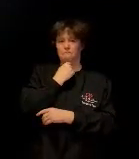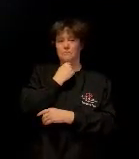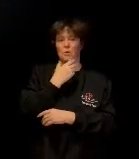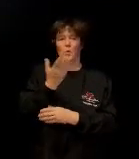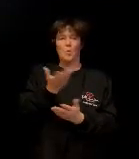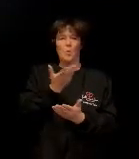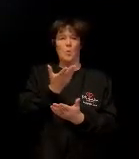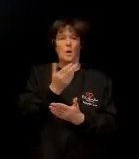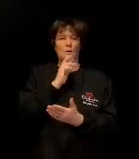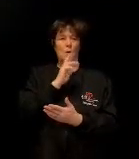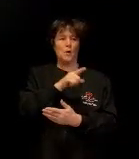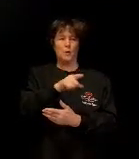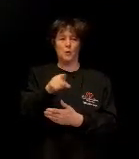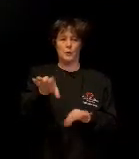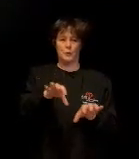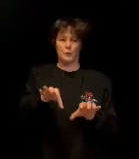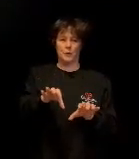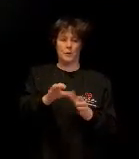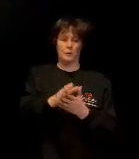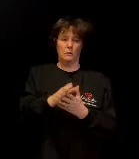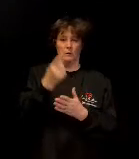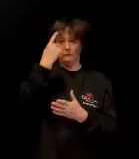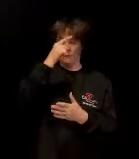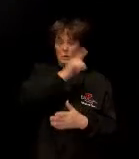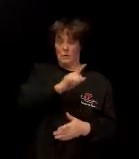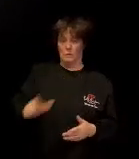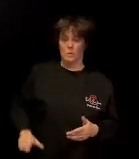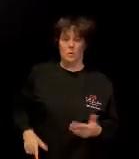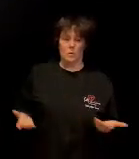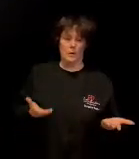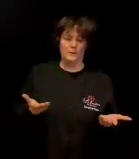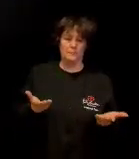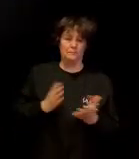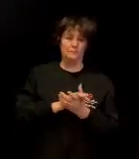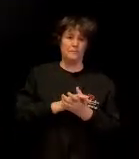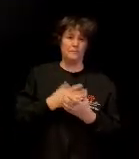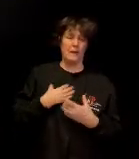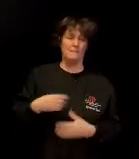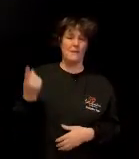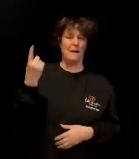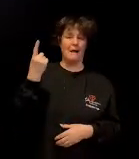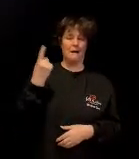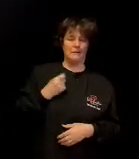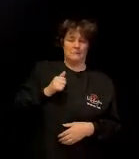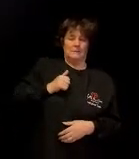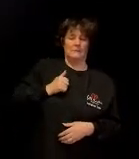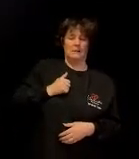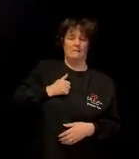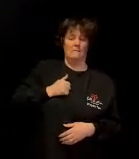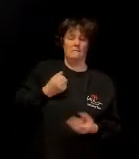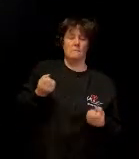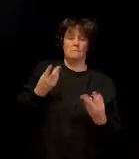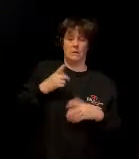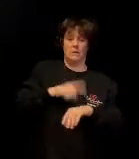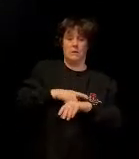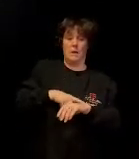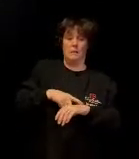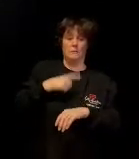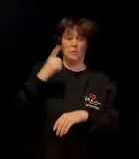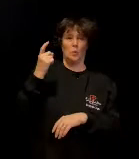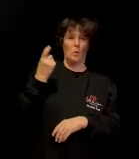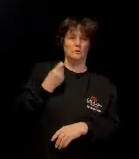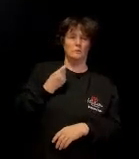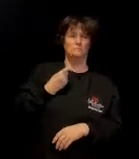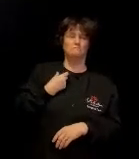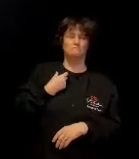are you doing for the Lord? Now, I have had to ask myself that question, that's why I can